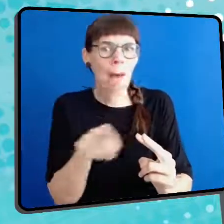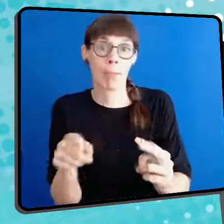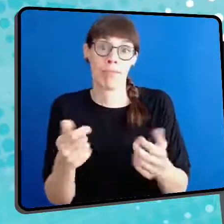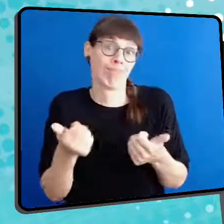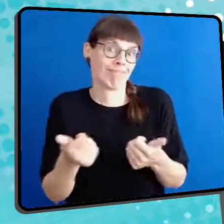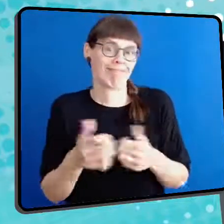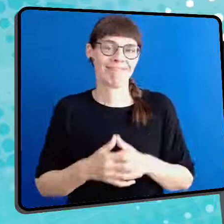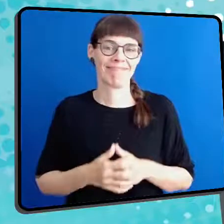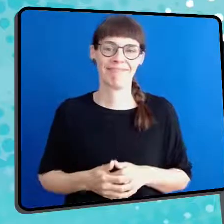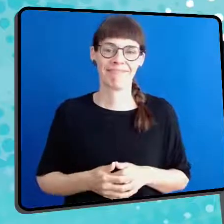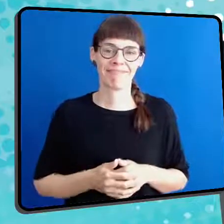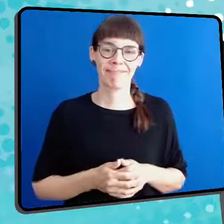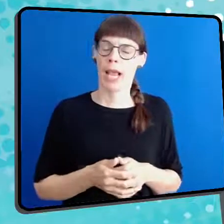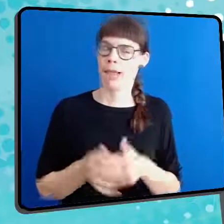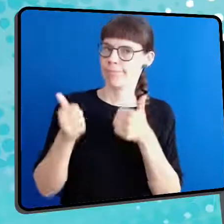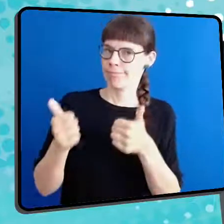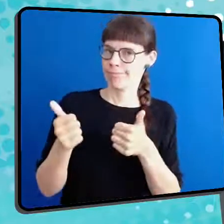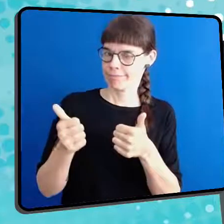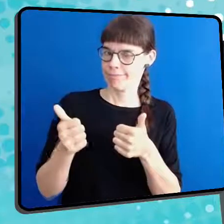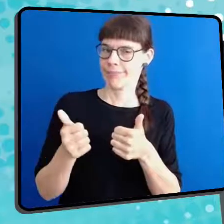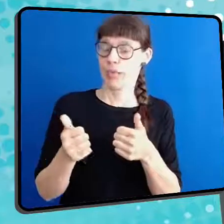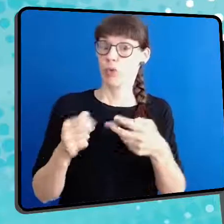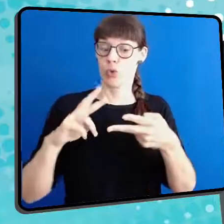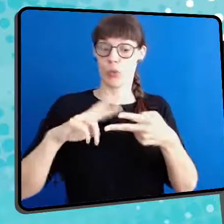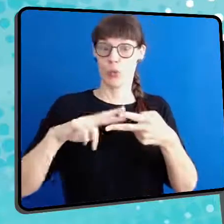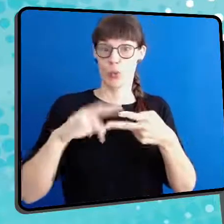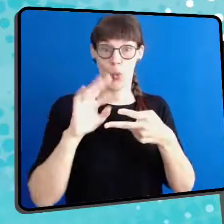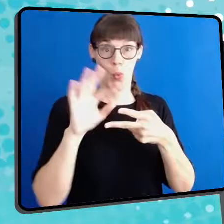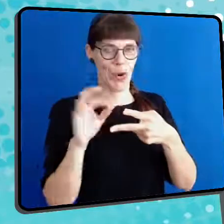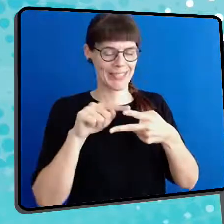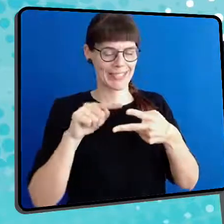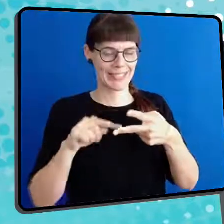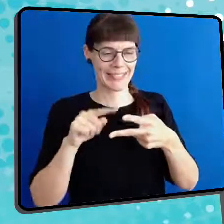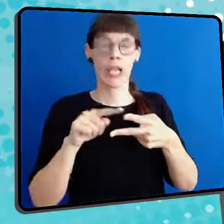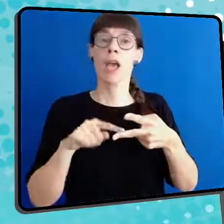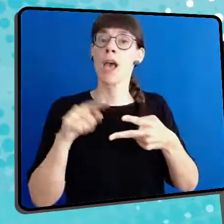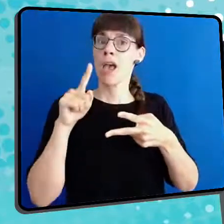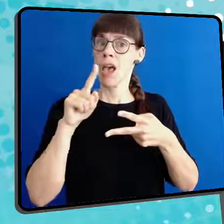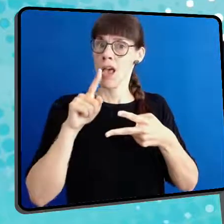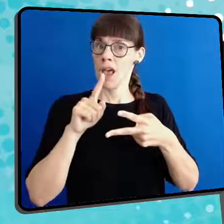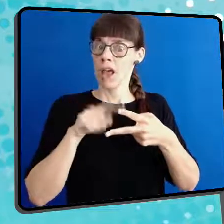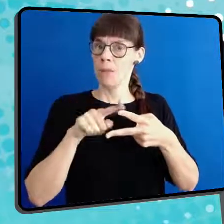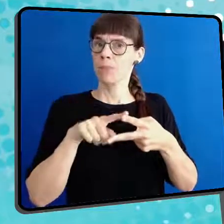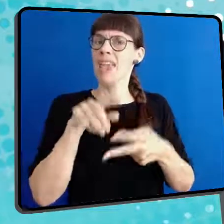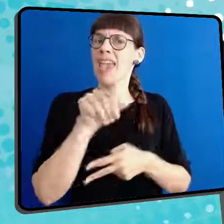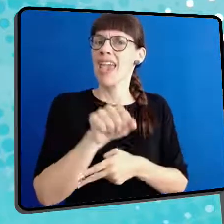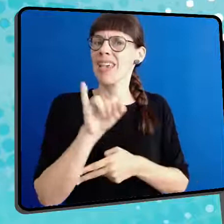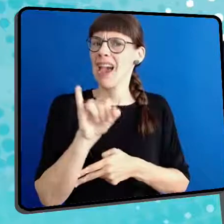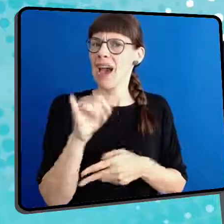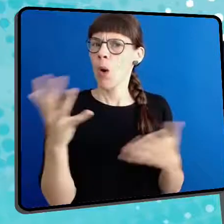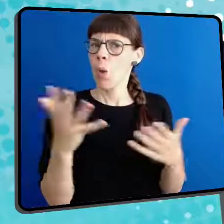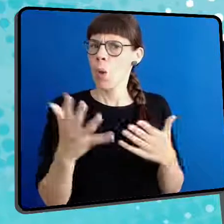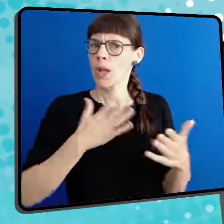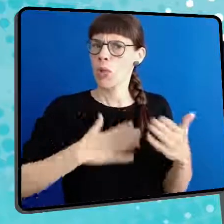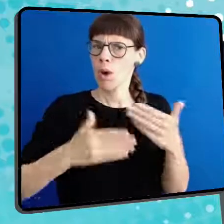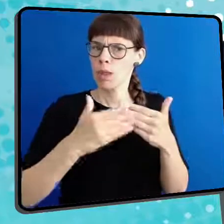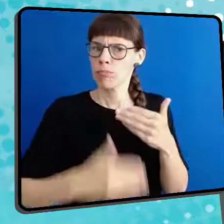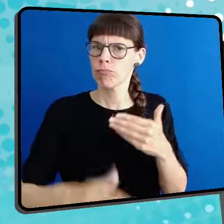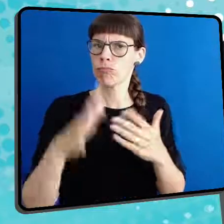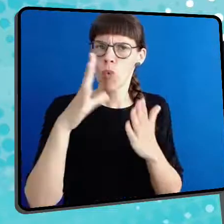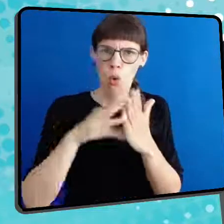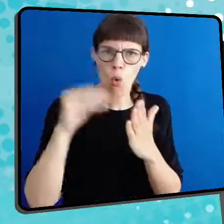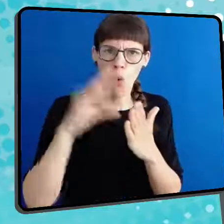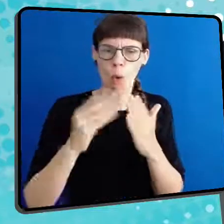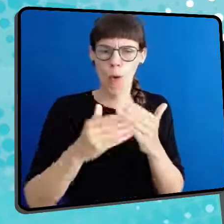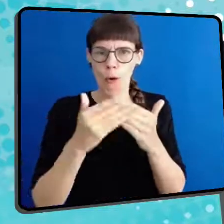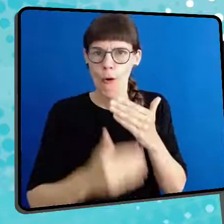Wonderful. Okay, last two questions. What area of AI is on your list to skill up on next? So is there anything you've been looking at that